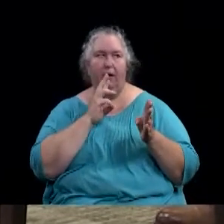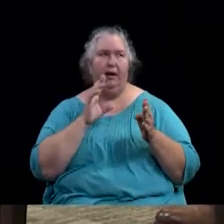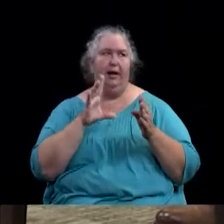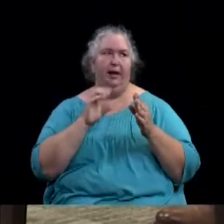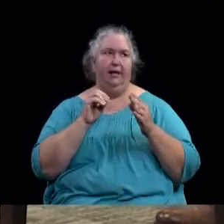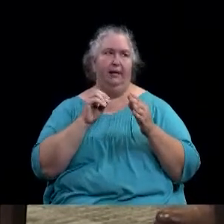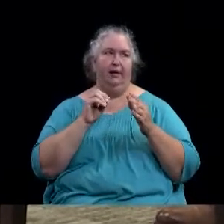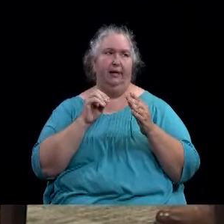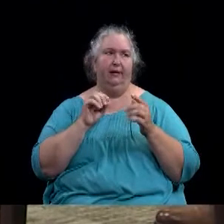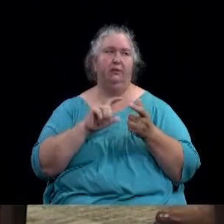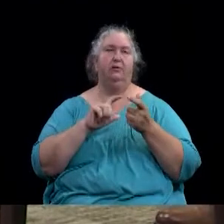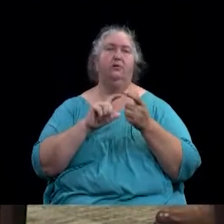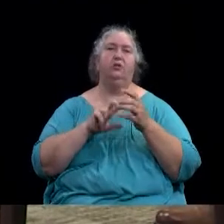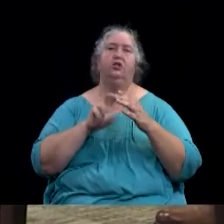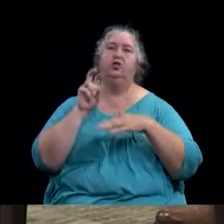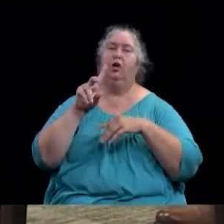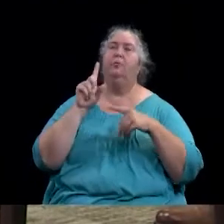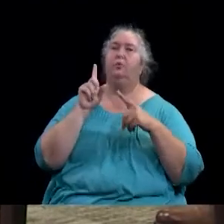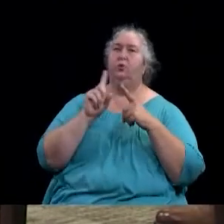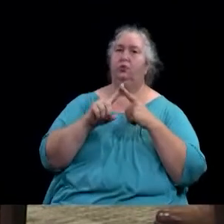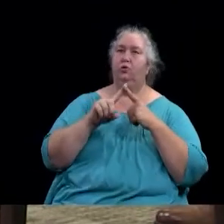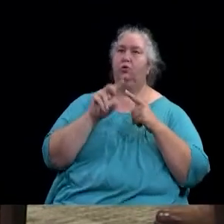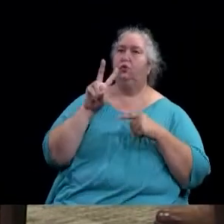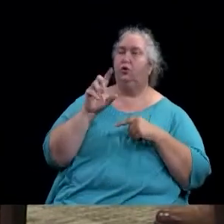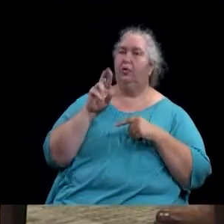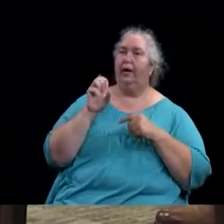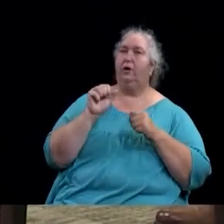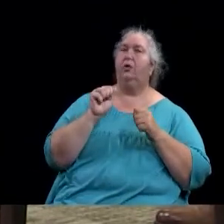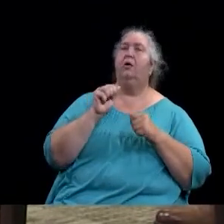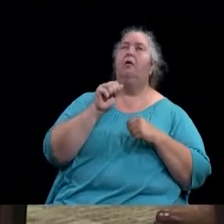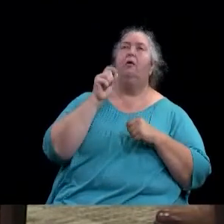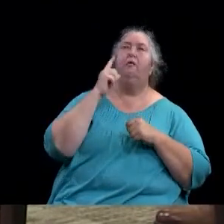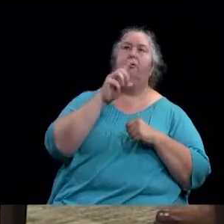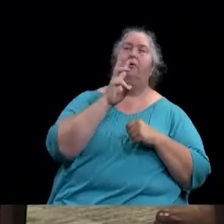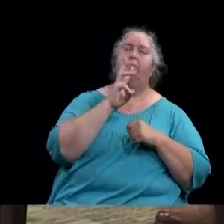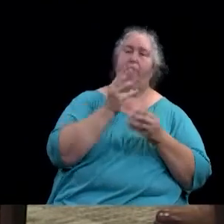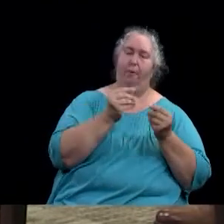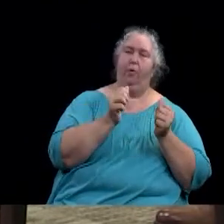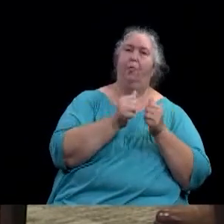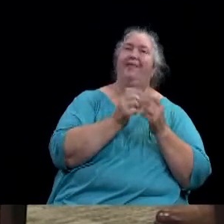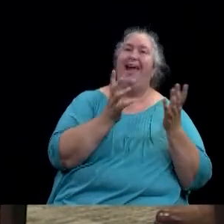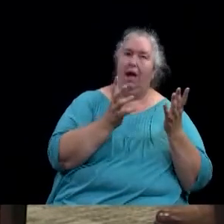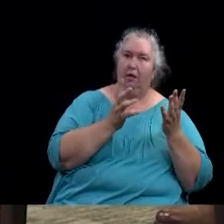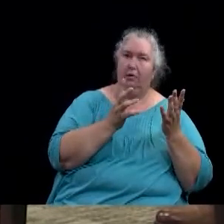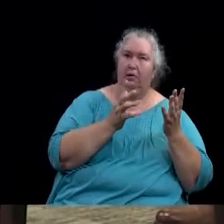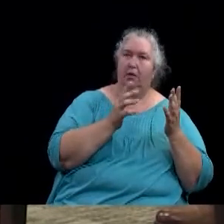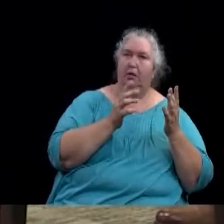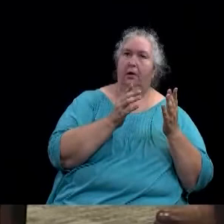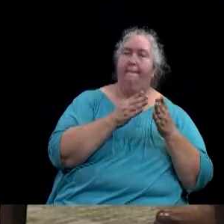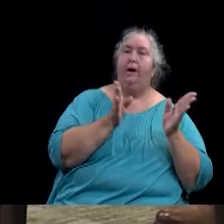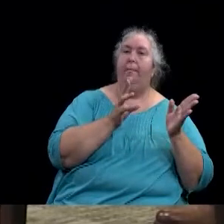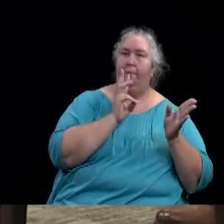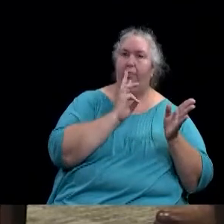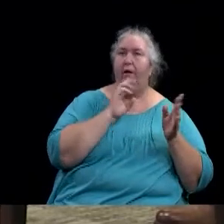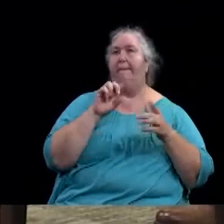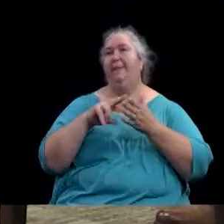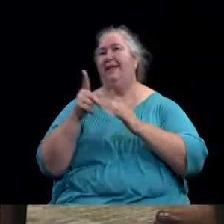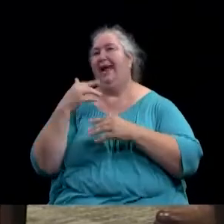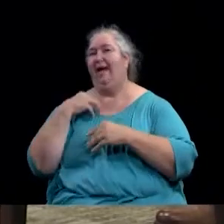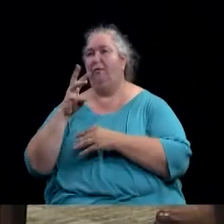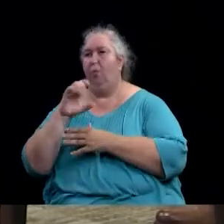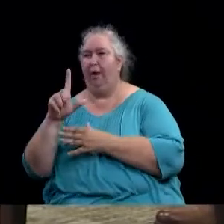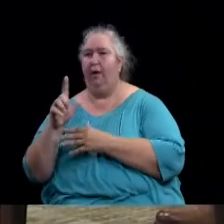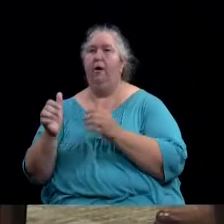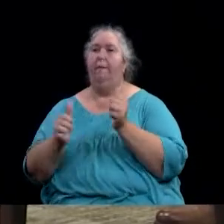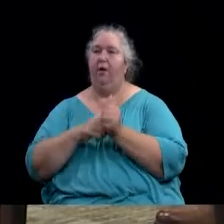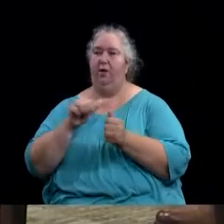water. So that would be a well system, and then most of the others have a similar half acre minimum